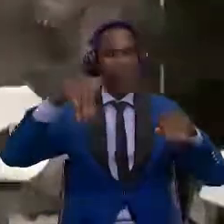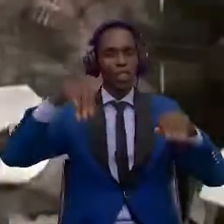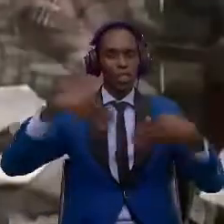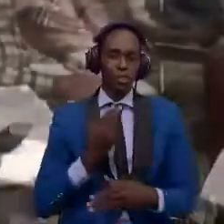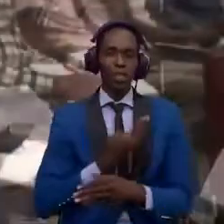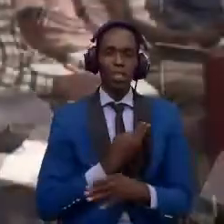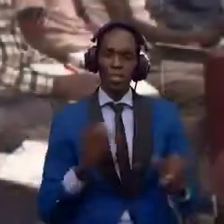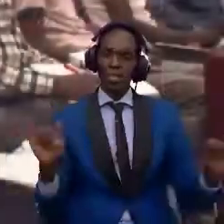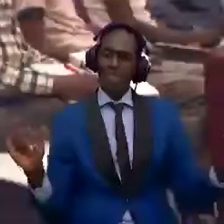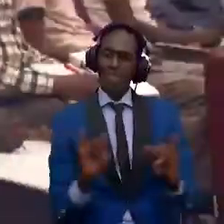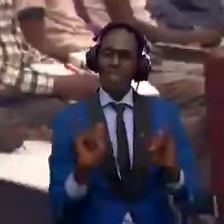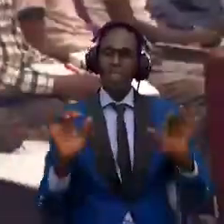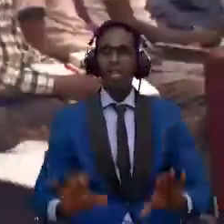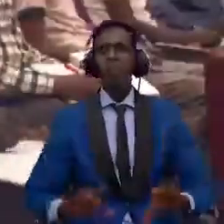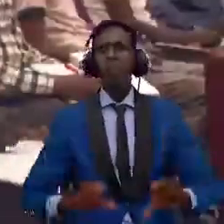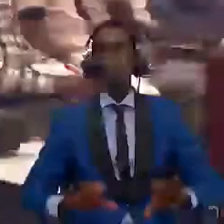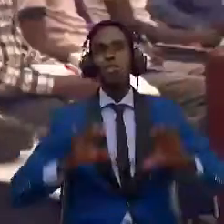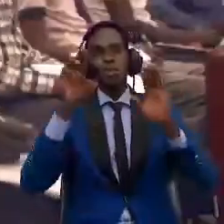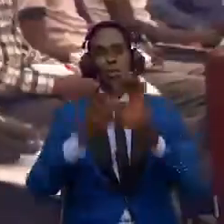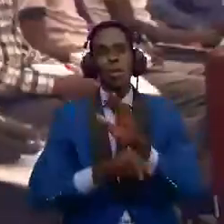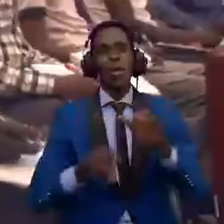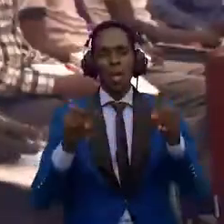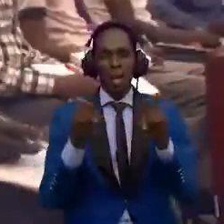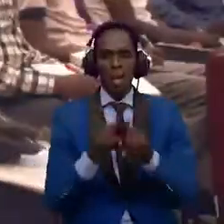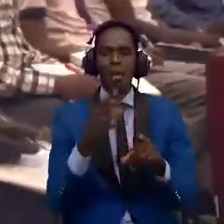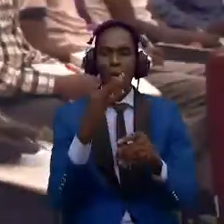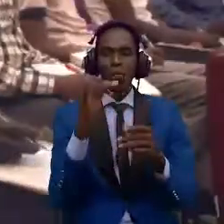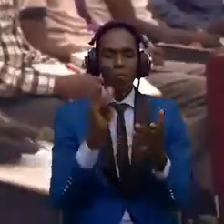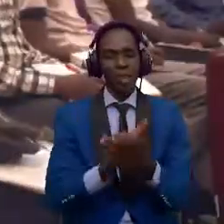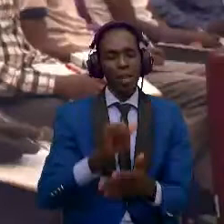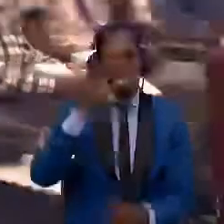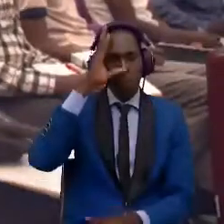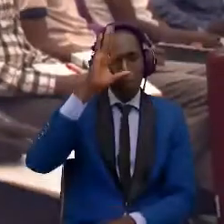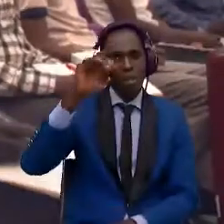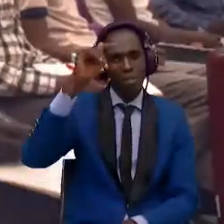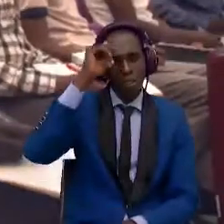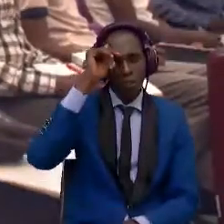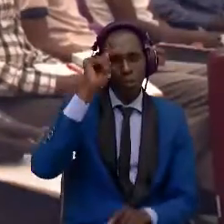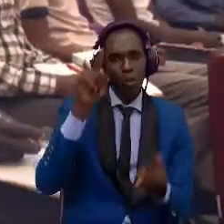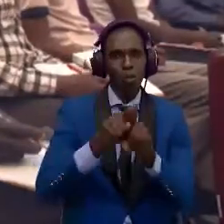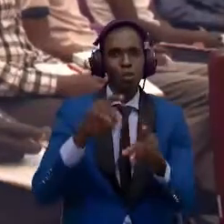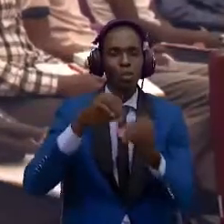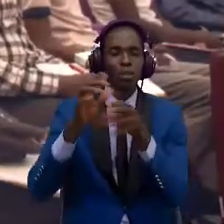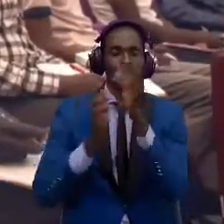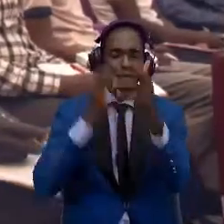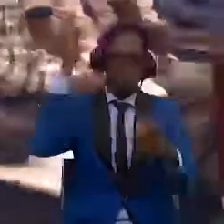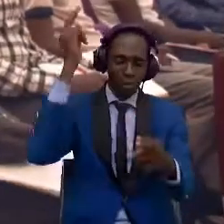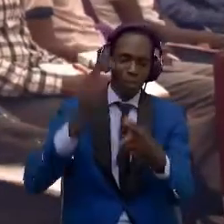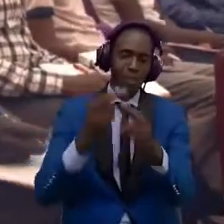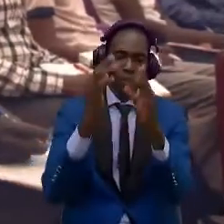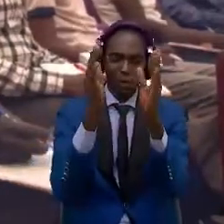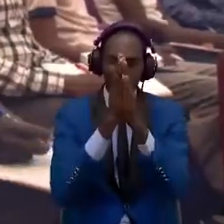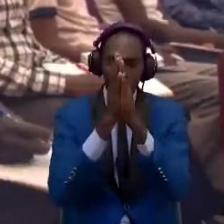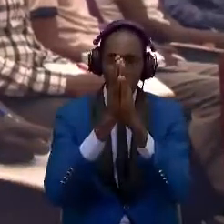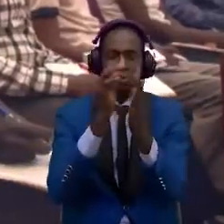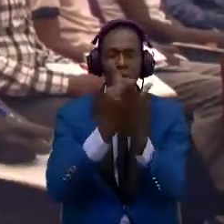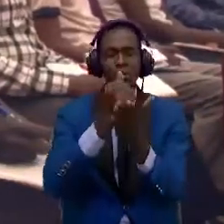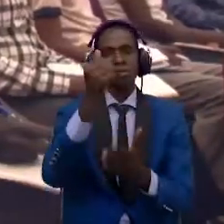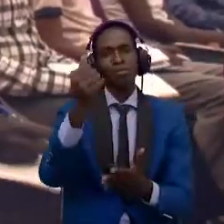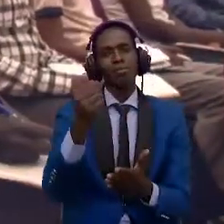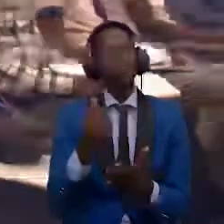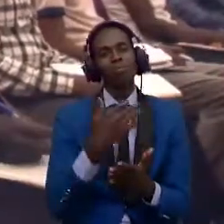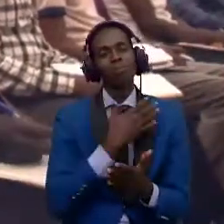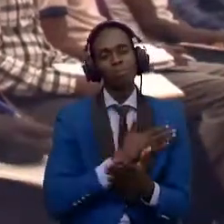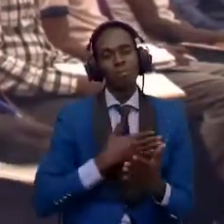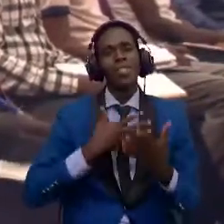same commitment as he gave to that young man Timothy, in Jesus' name. A